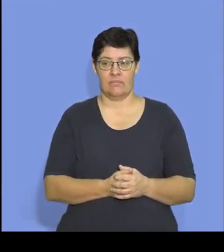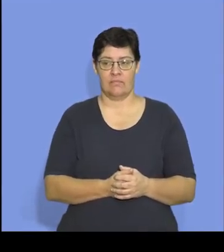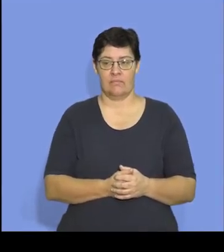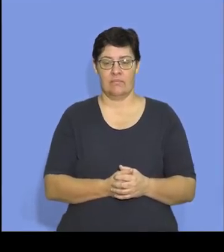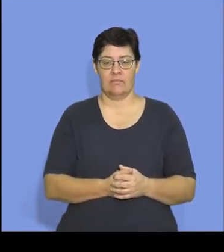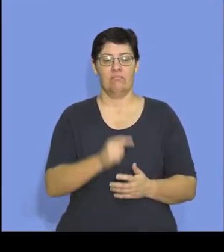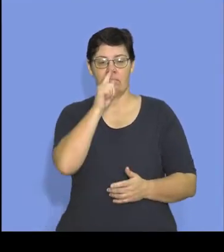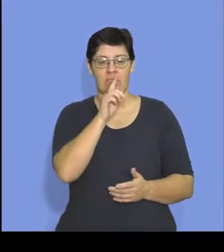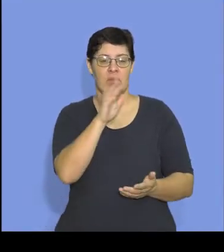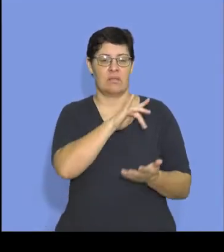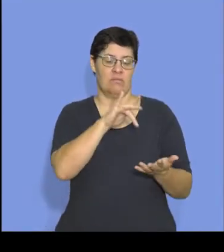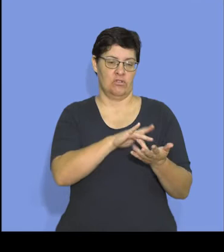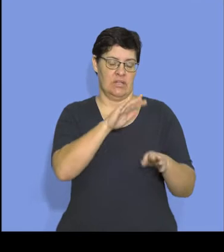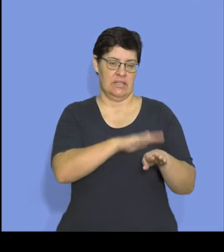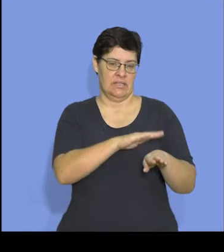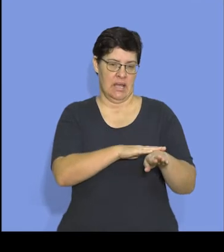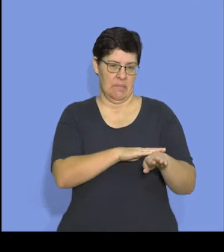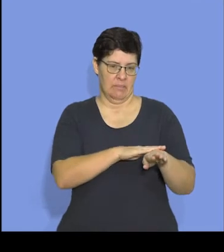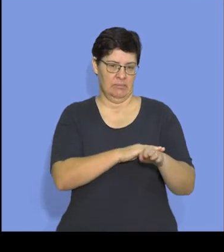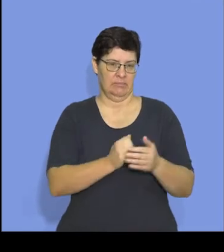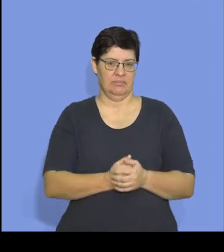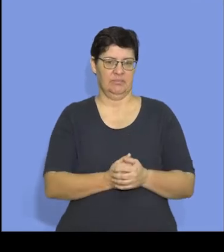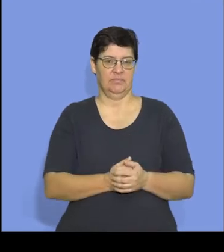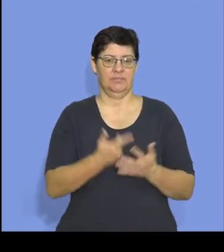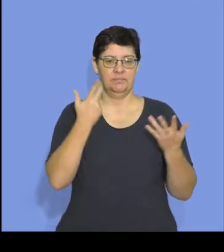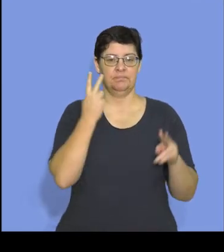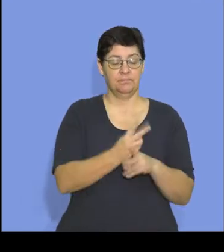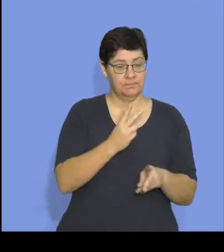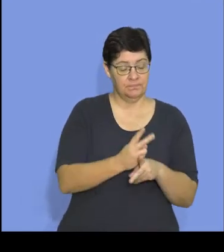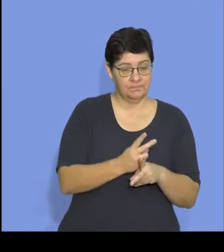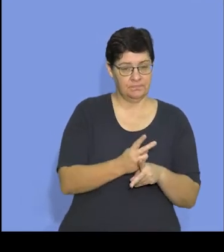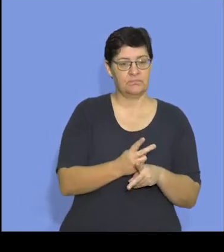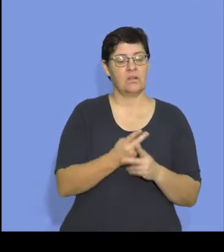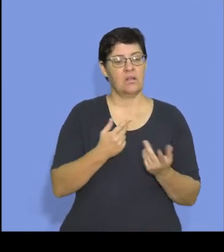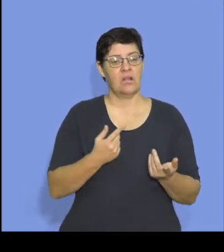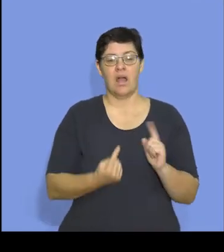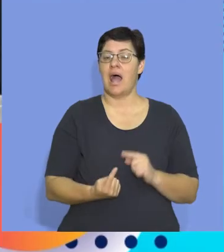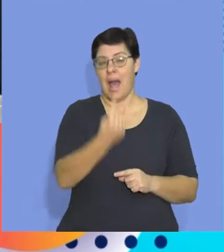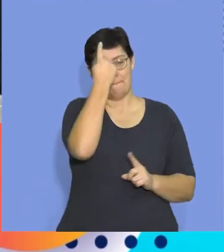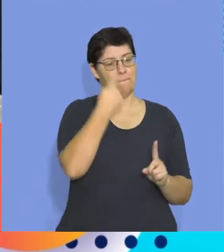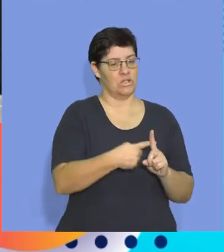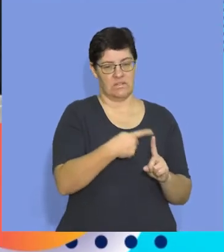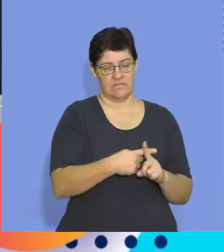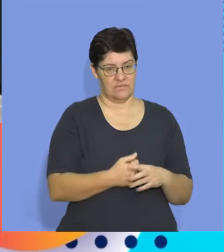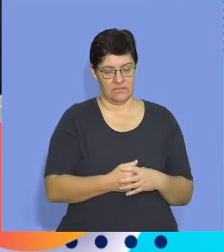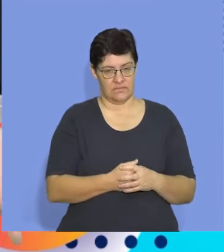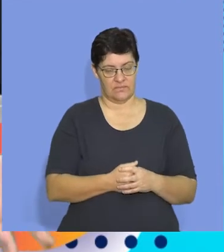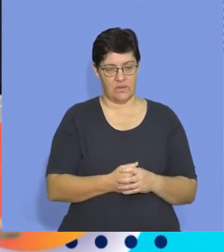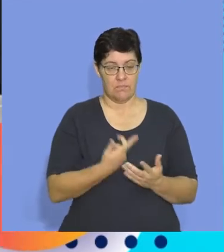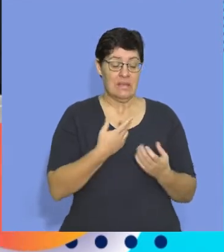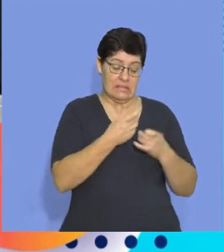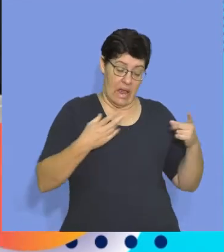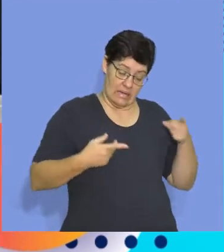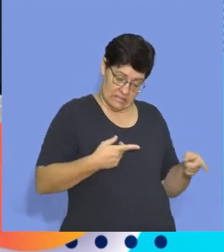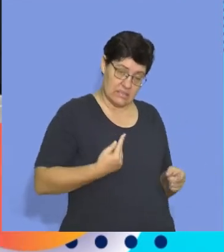position time graph. So again, I'm taking up as positive. I can't change my sign convention. Okay?